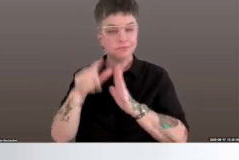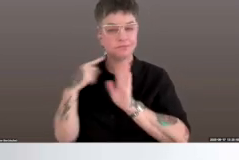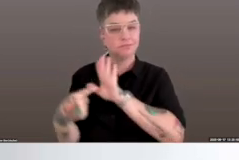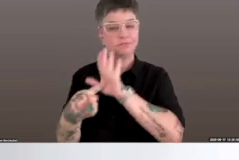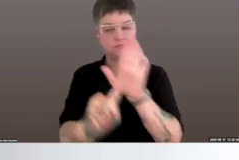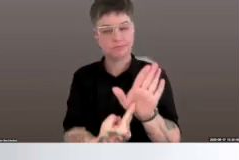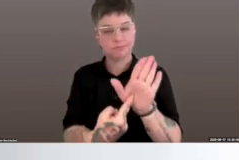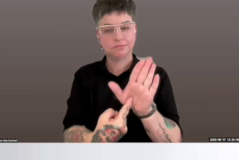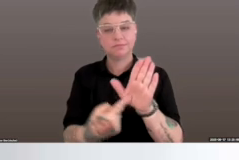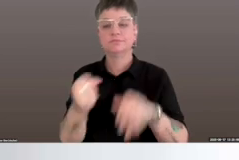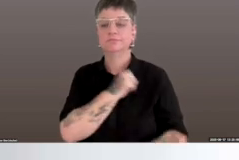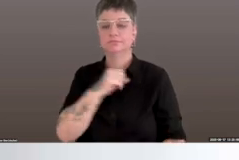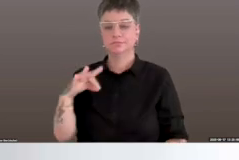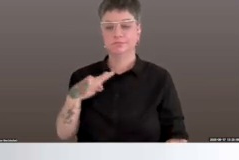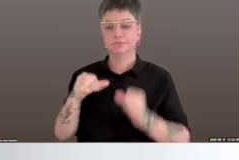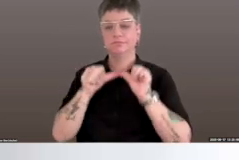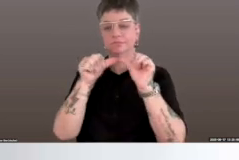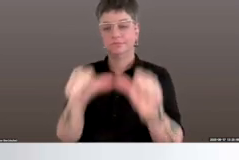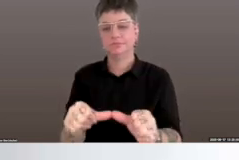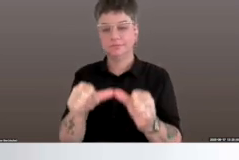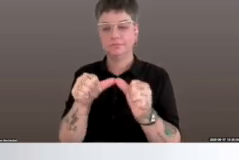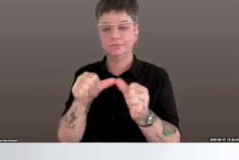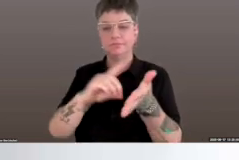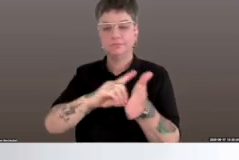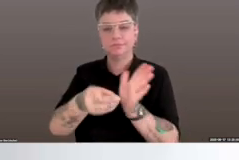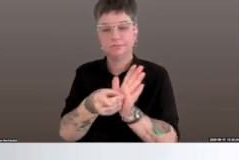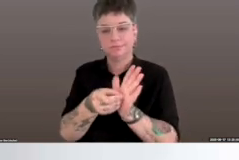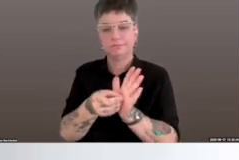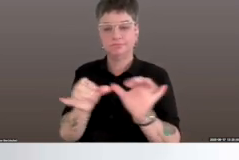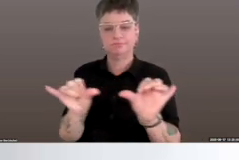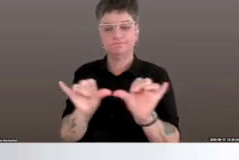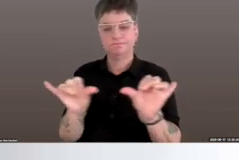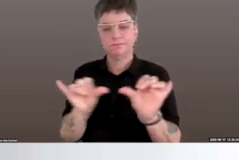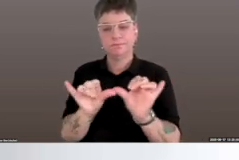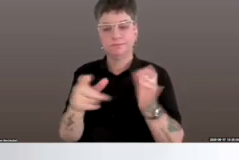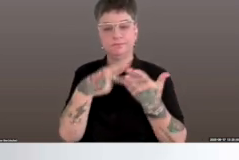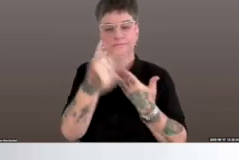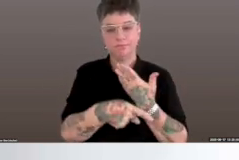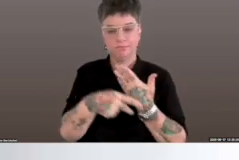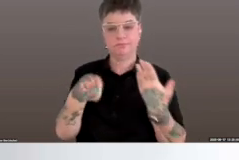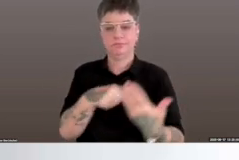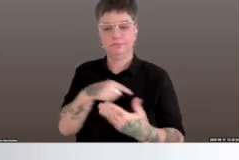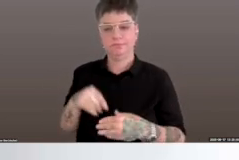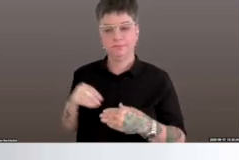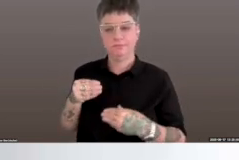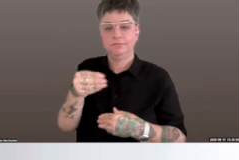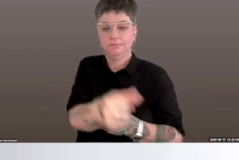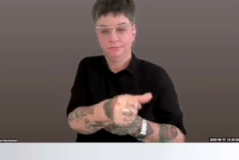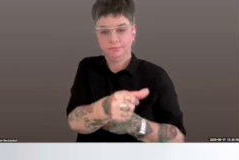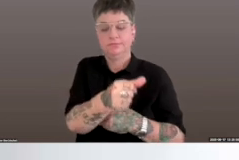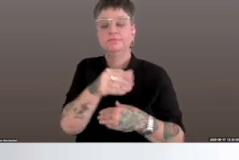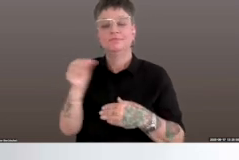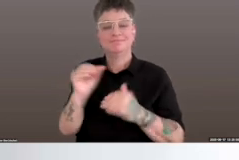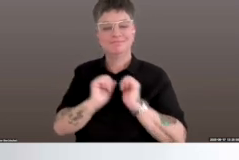presentations, staff continues to define metrics for the projects we fund, collect data from these projects, and